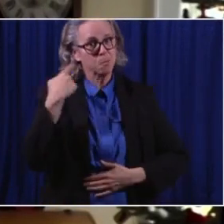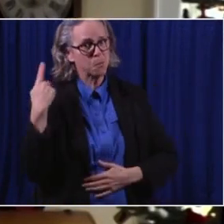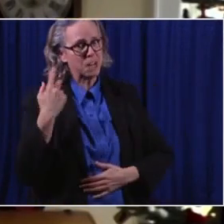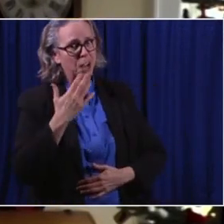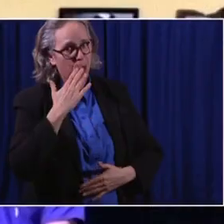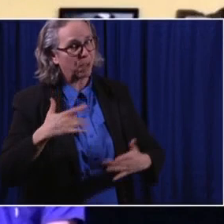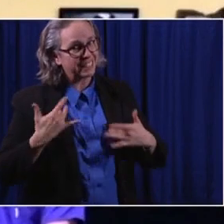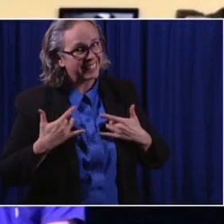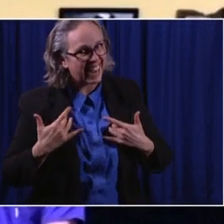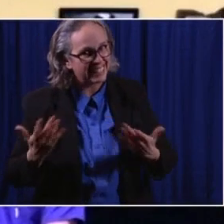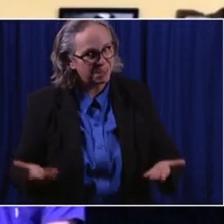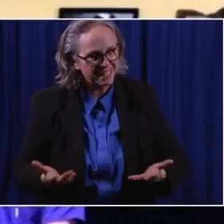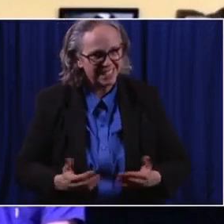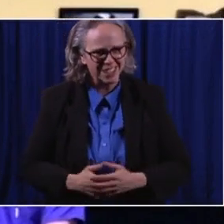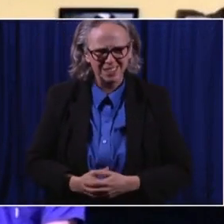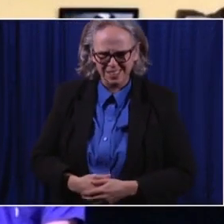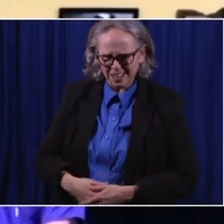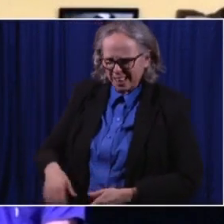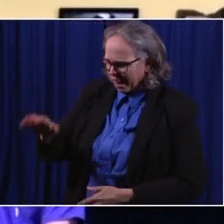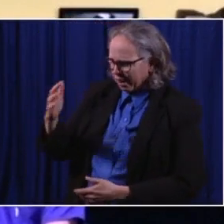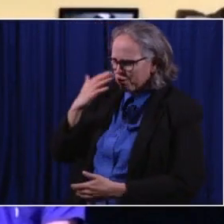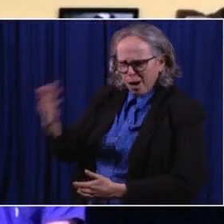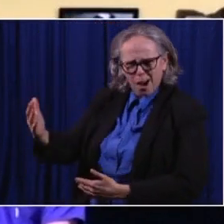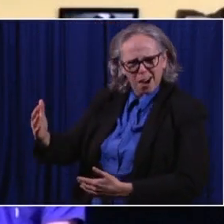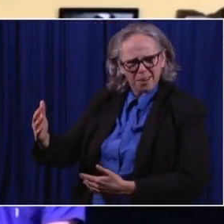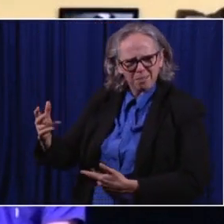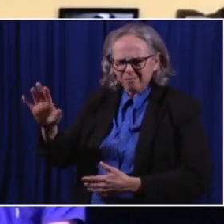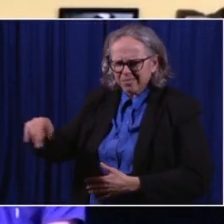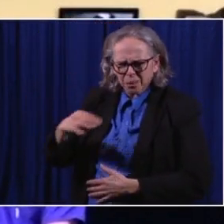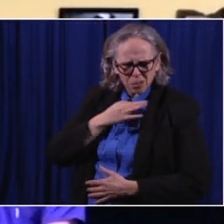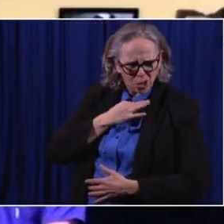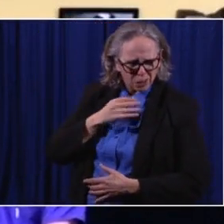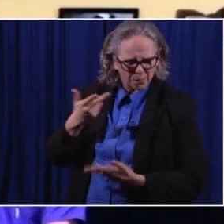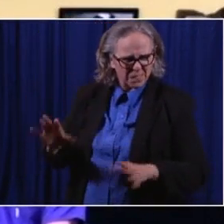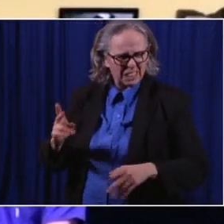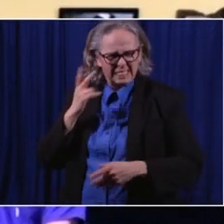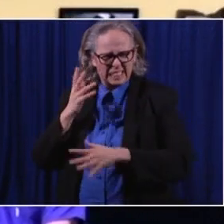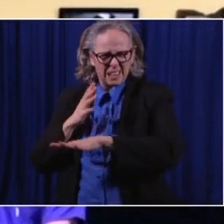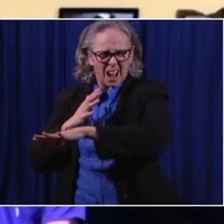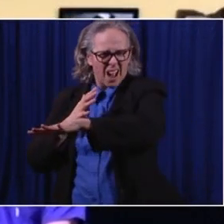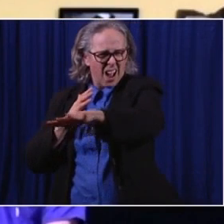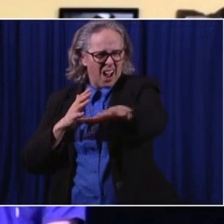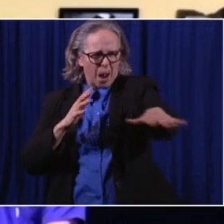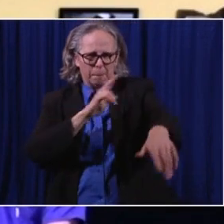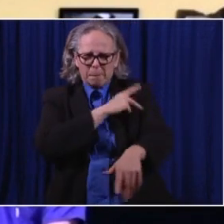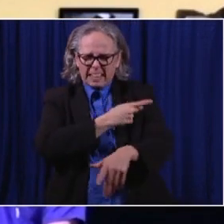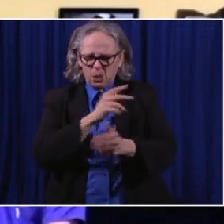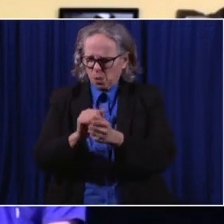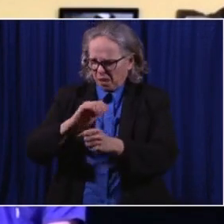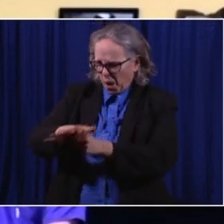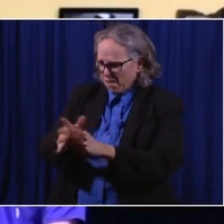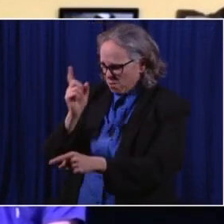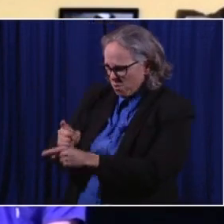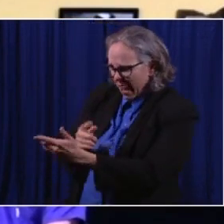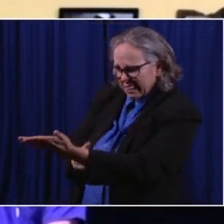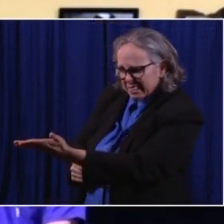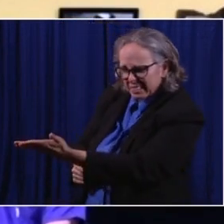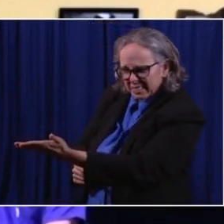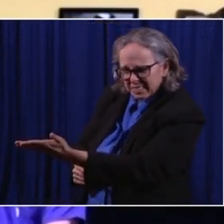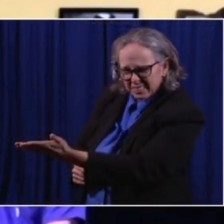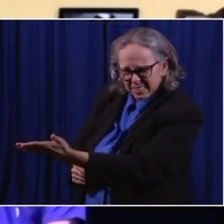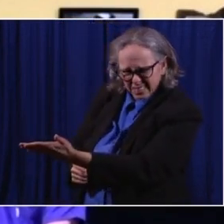good. Well, you've probably, seen a lot of COVID patients. You've been treating directly COVID patients in the